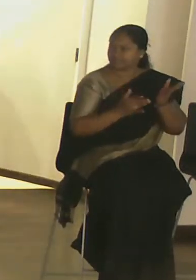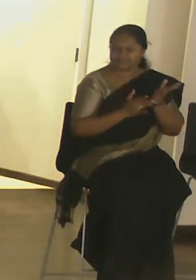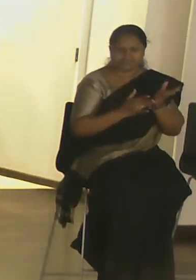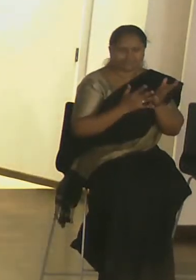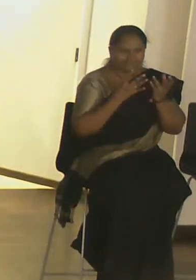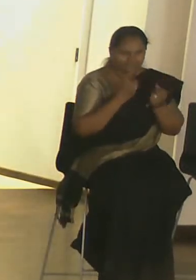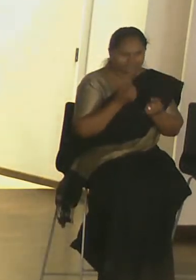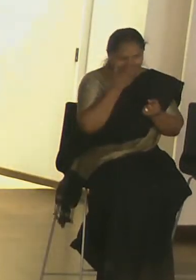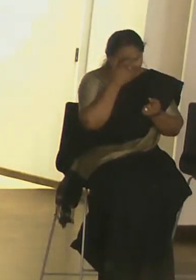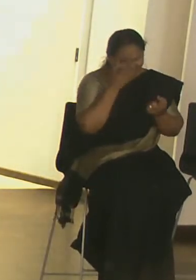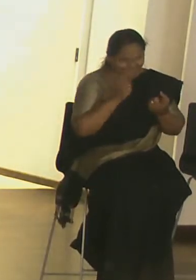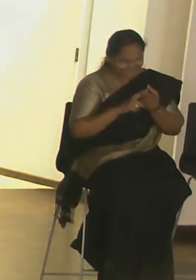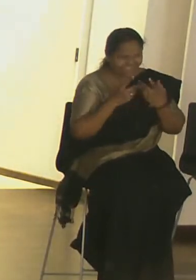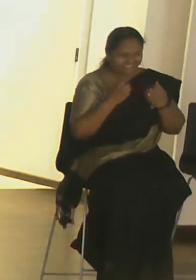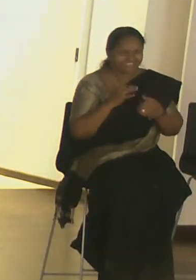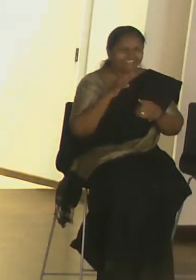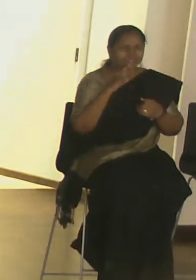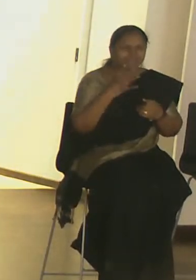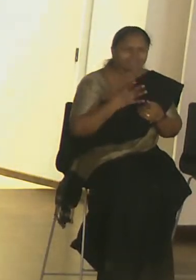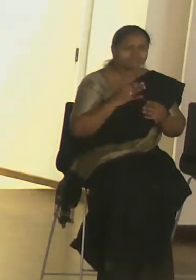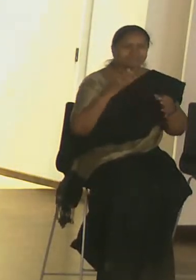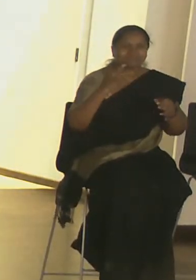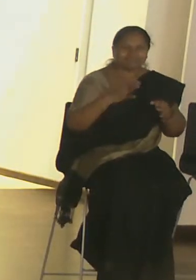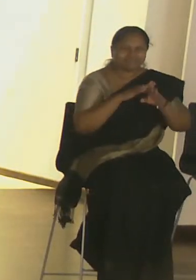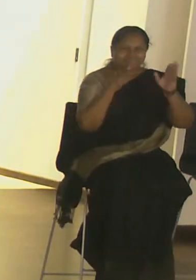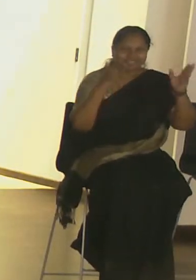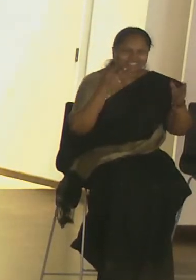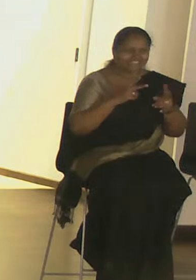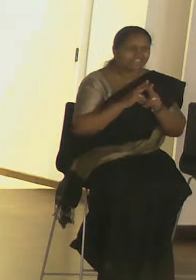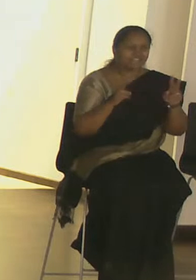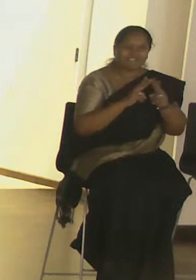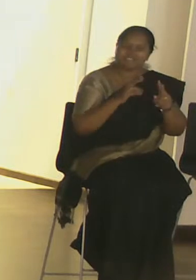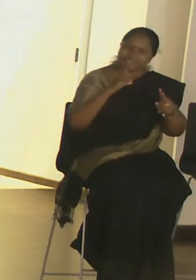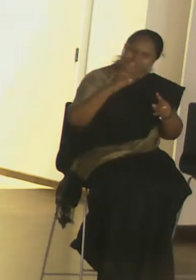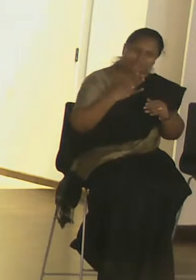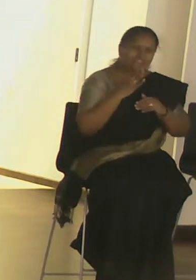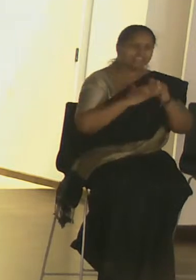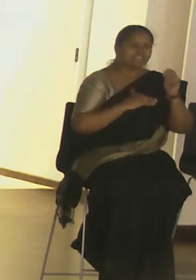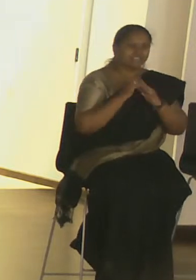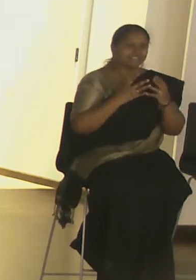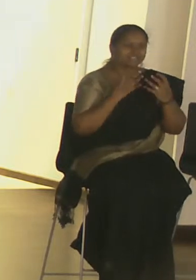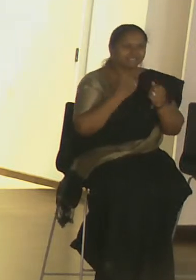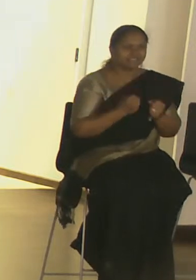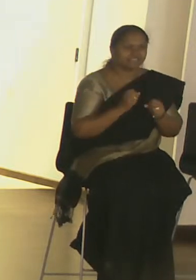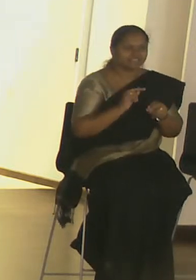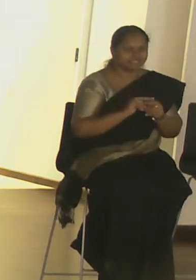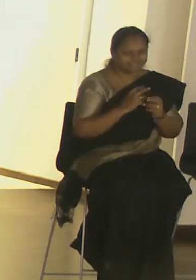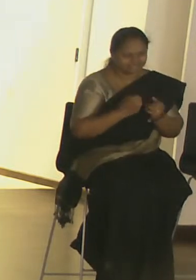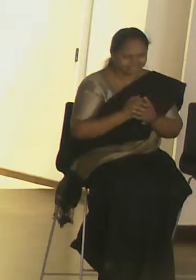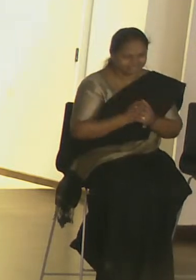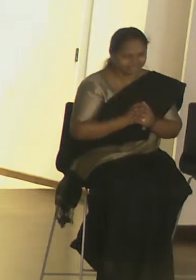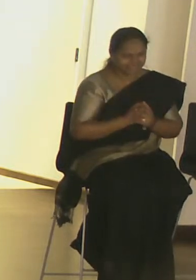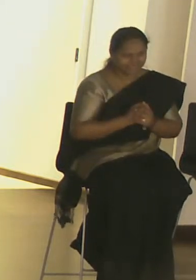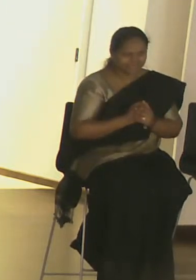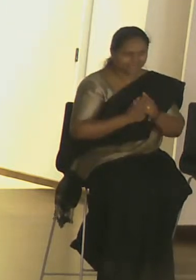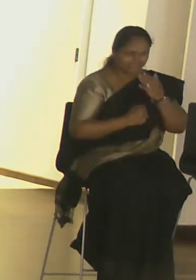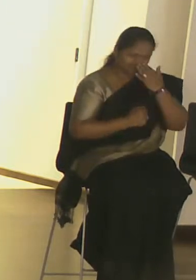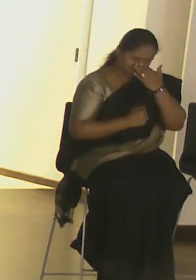glitches. It's a very new auditorium in a very, very new building, and everybody's getting used to it.